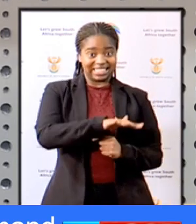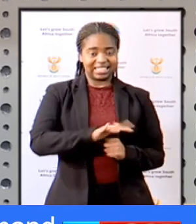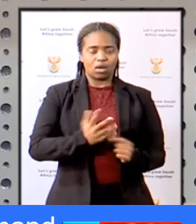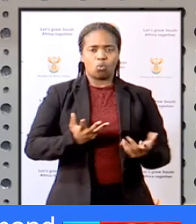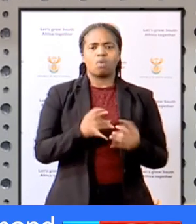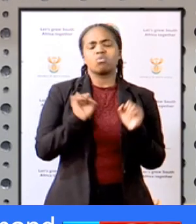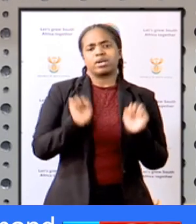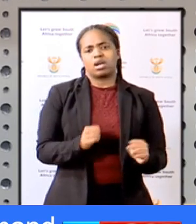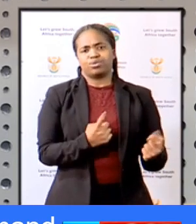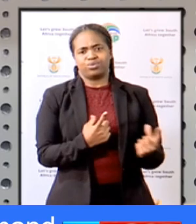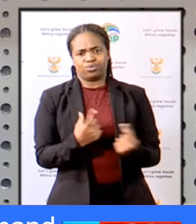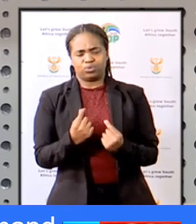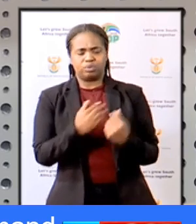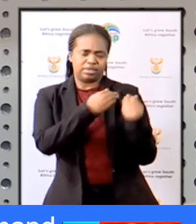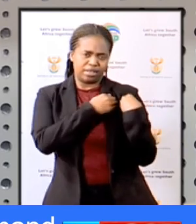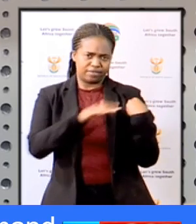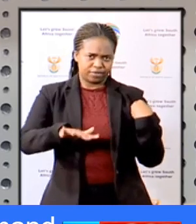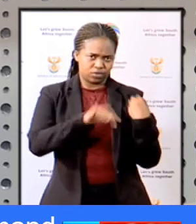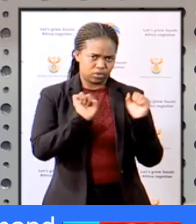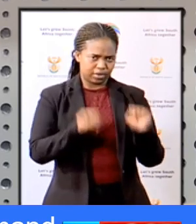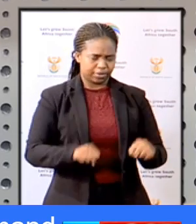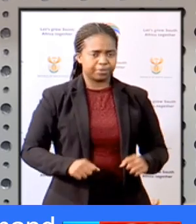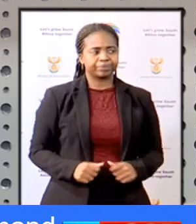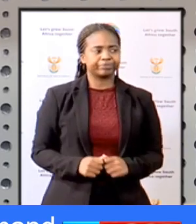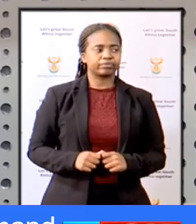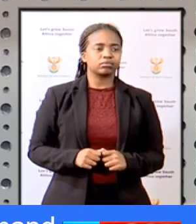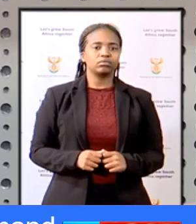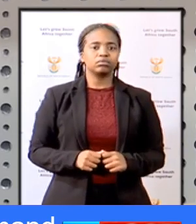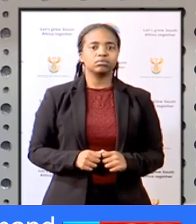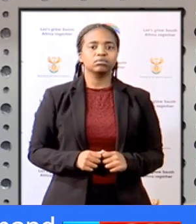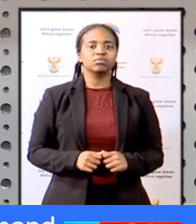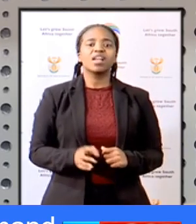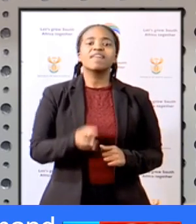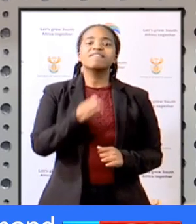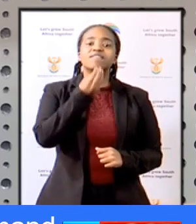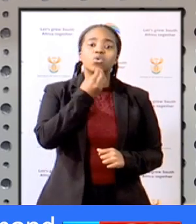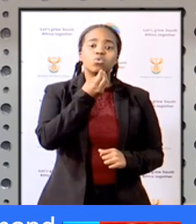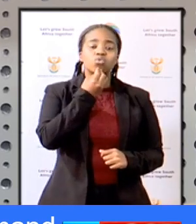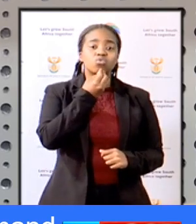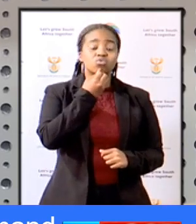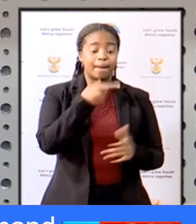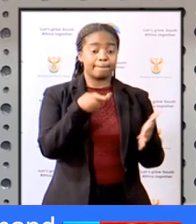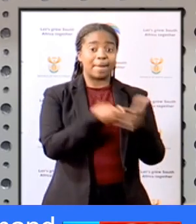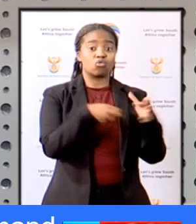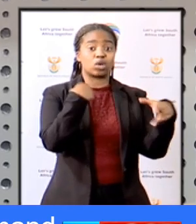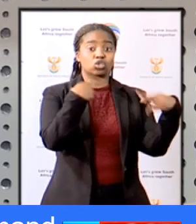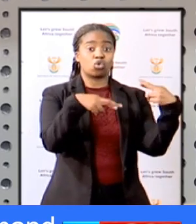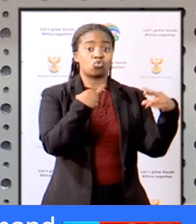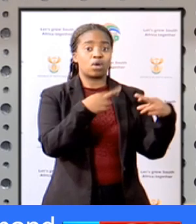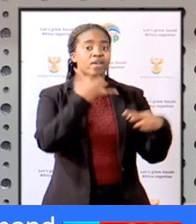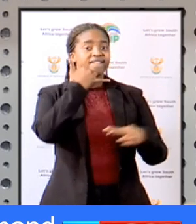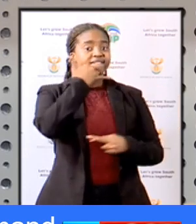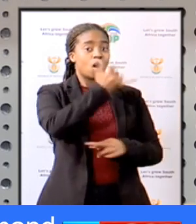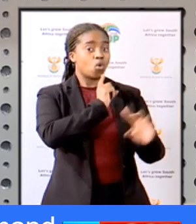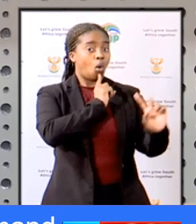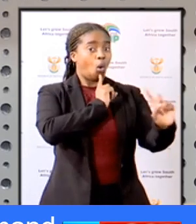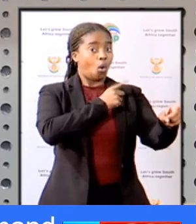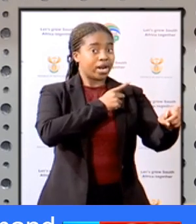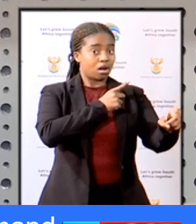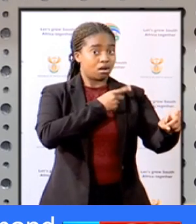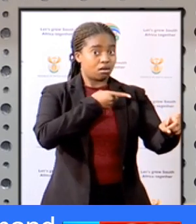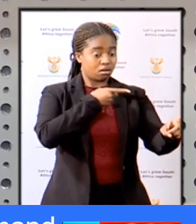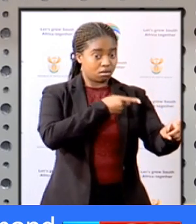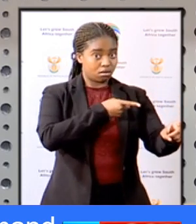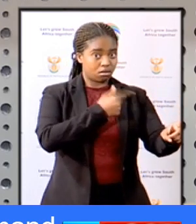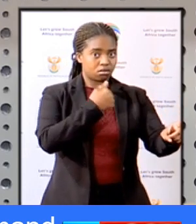where it can be done so safely. On collection of food from restaurants, where you place an order with the restaurant